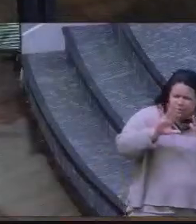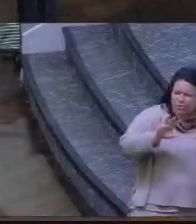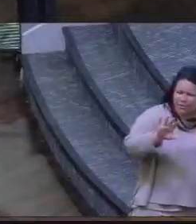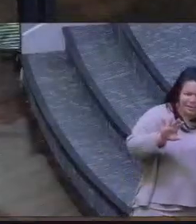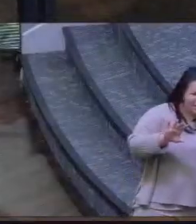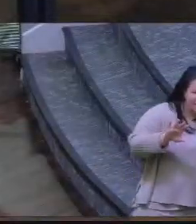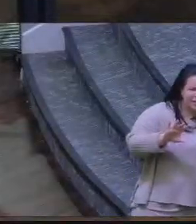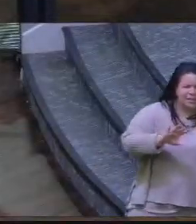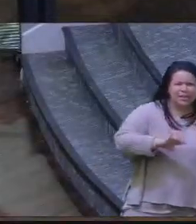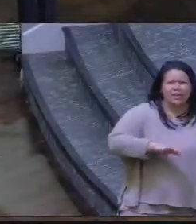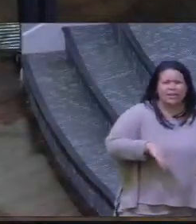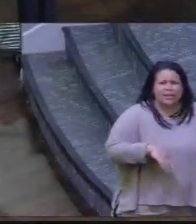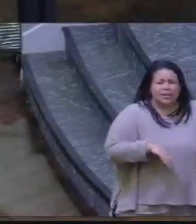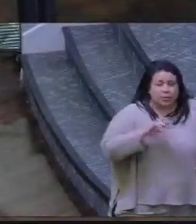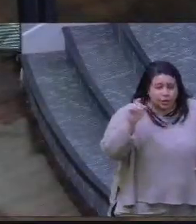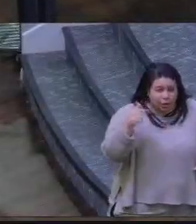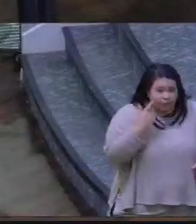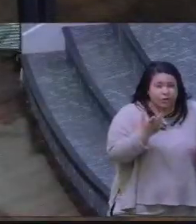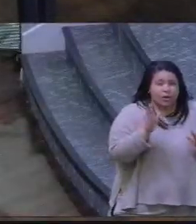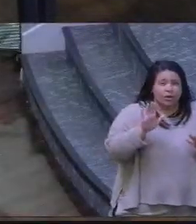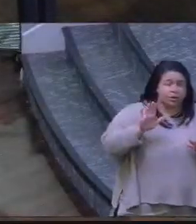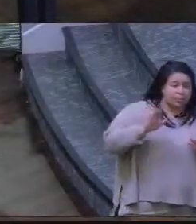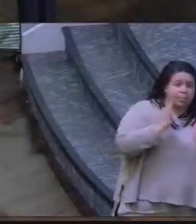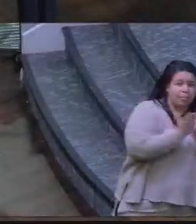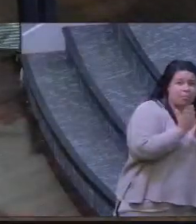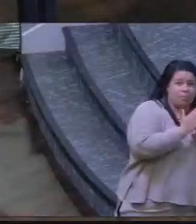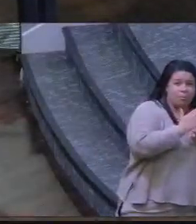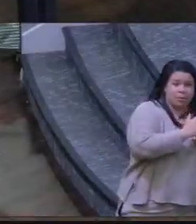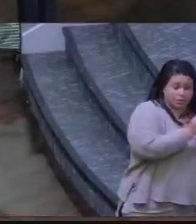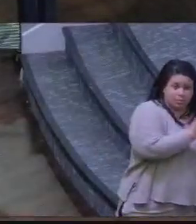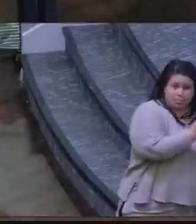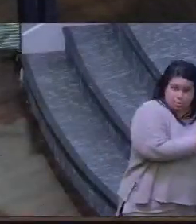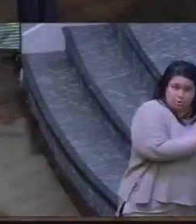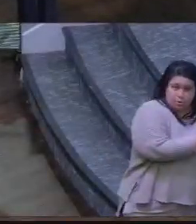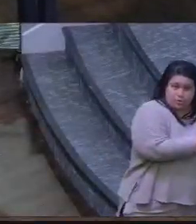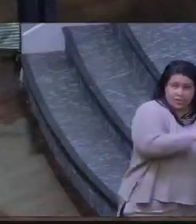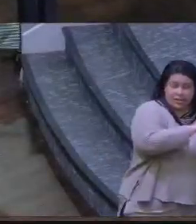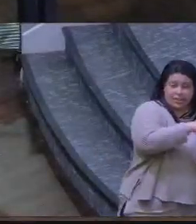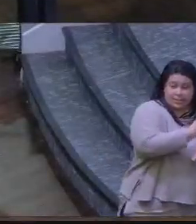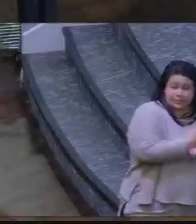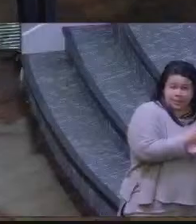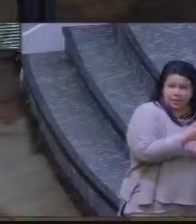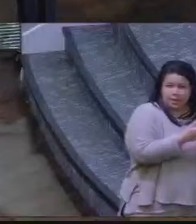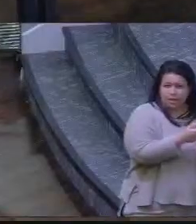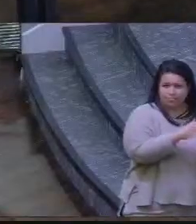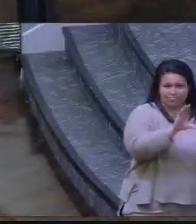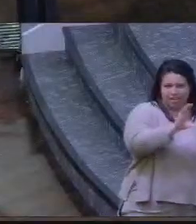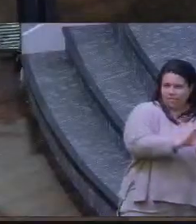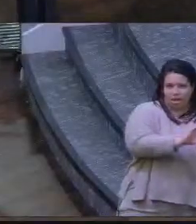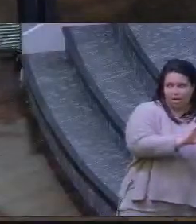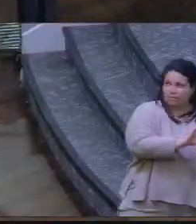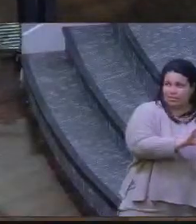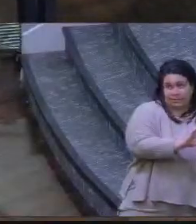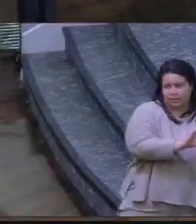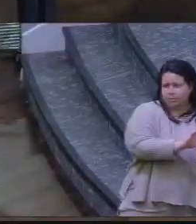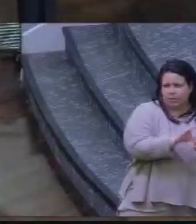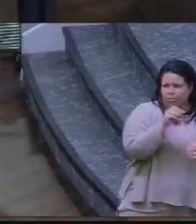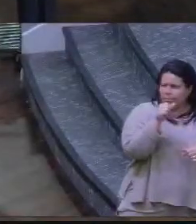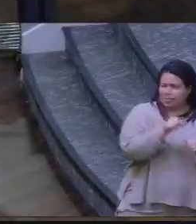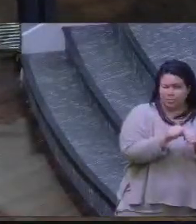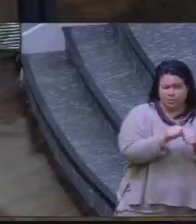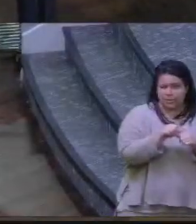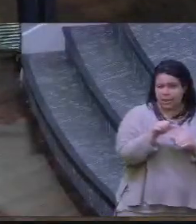in his budget today did approve establishing that fund. I mean, he put a pretty large amount. I can't remember off the top of my head, but it was, you know, over $100